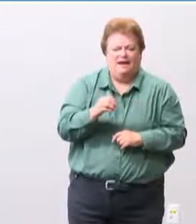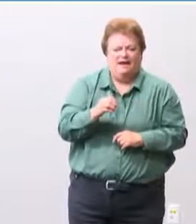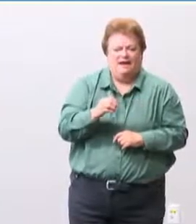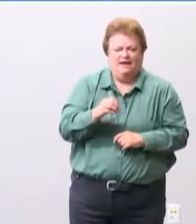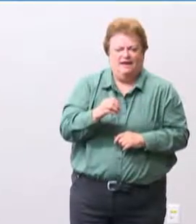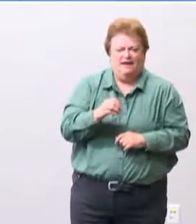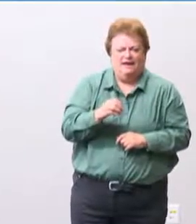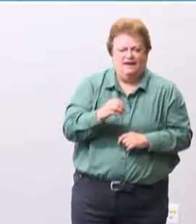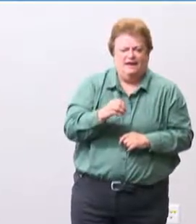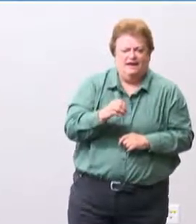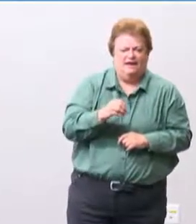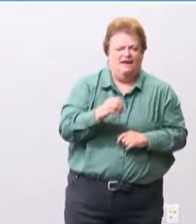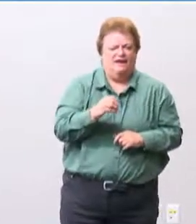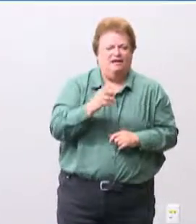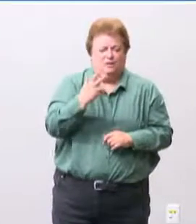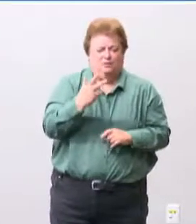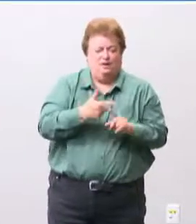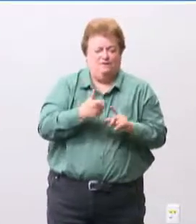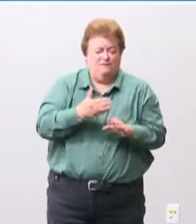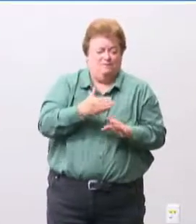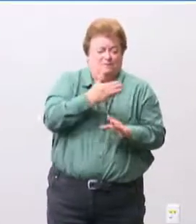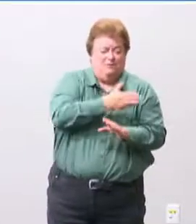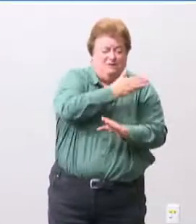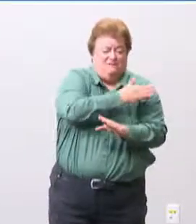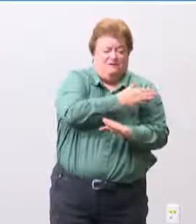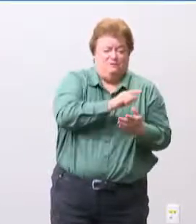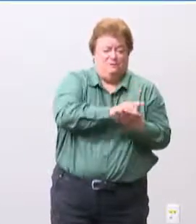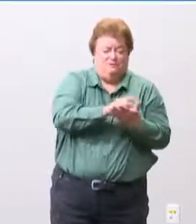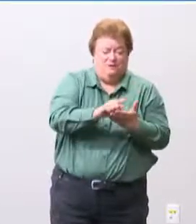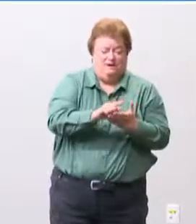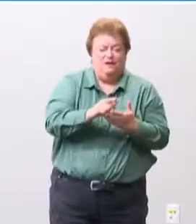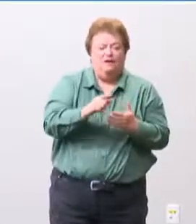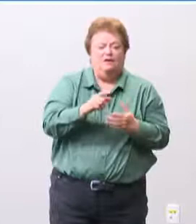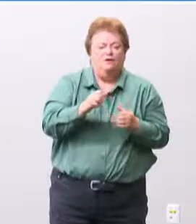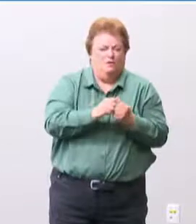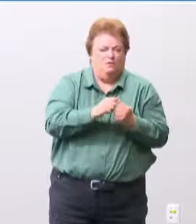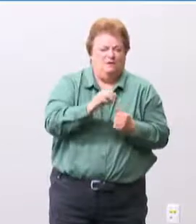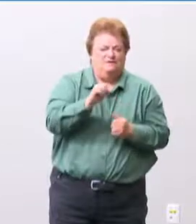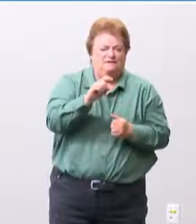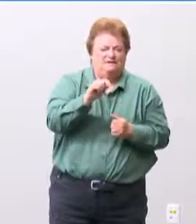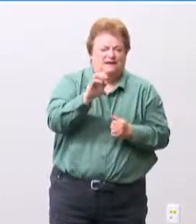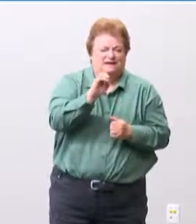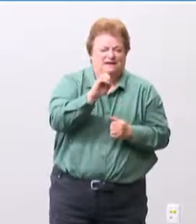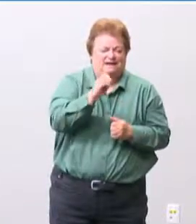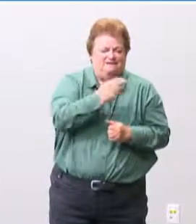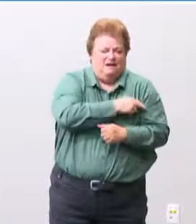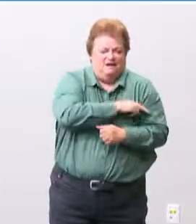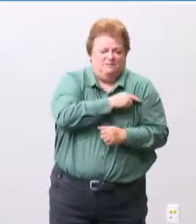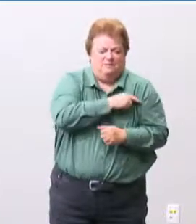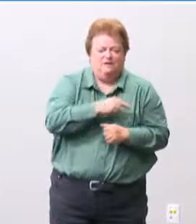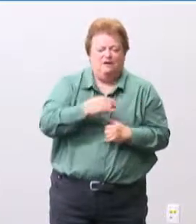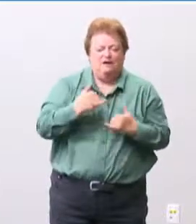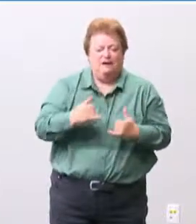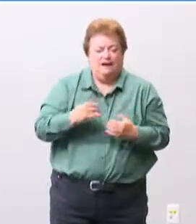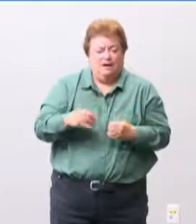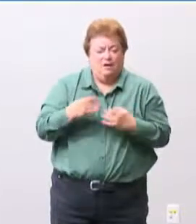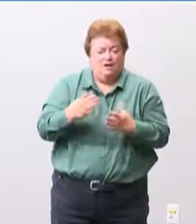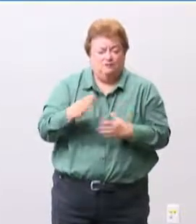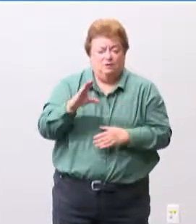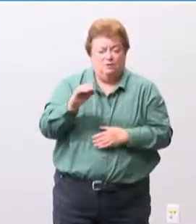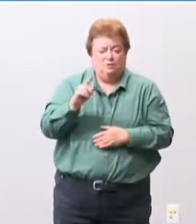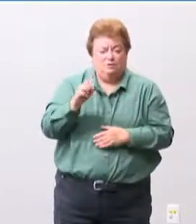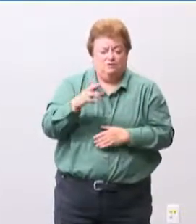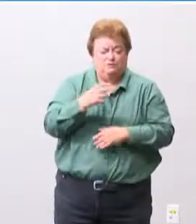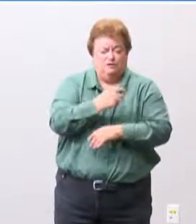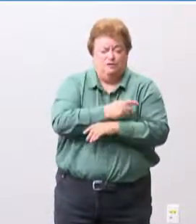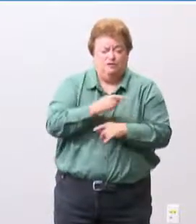were 3 in the previous week in partnership with CHI St. Elizabeth. We're currently offering booster doses to